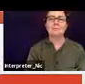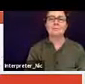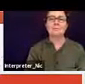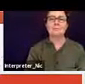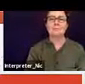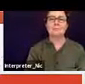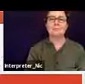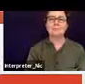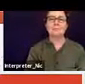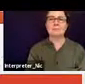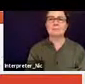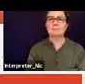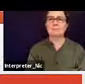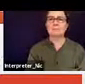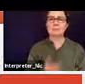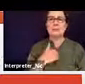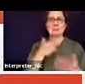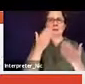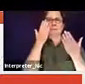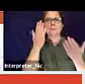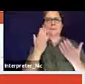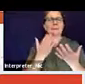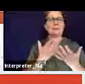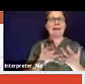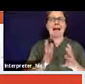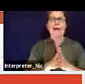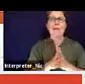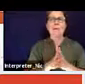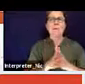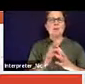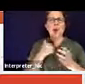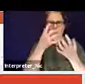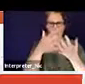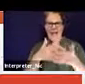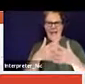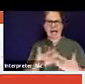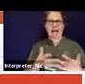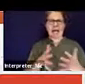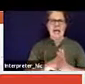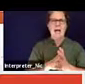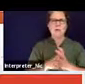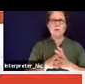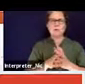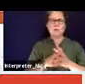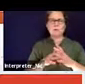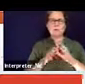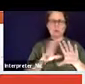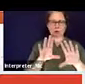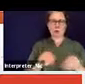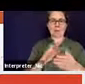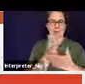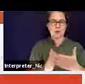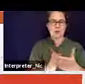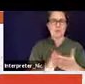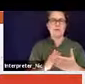I will work on how to stop sharing my screen if you want to start asking questions. Sure. Thank you, Helen. So the first question